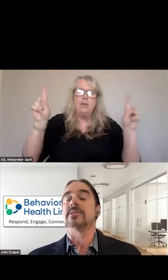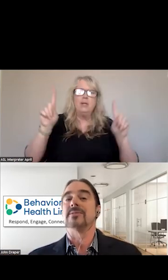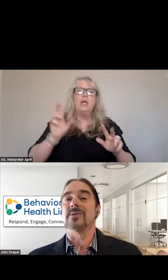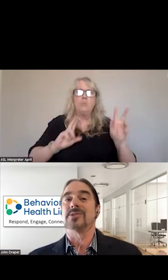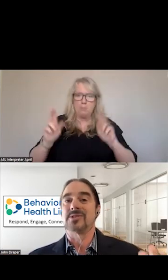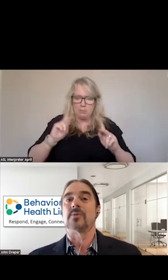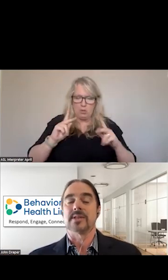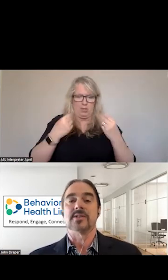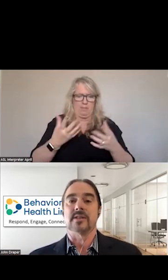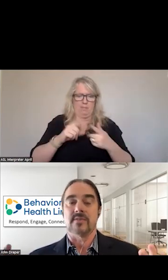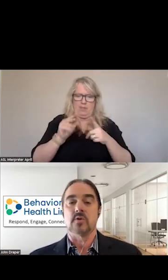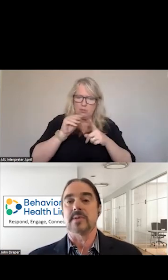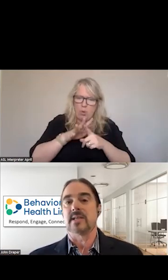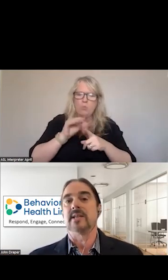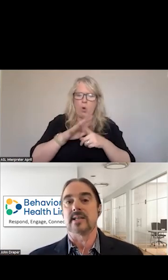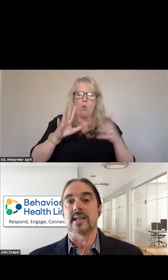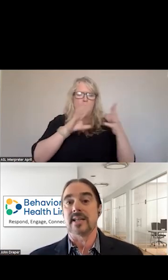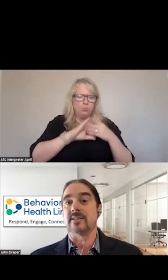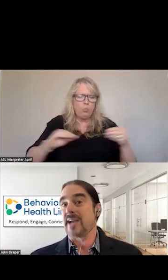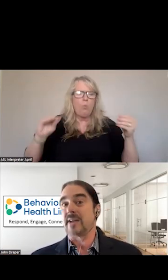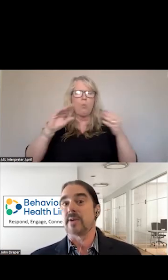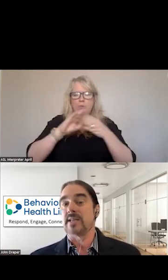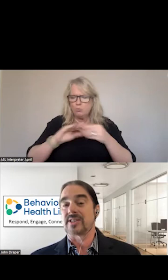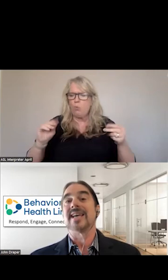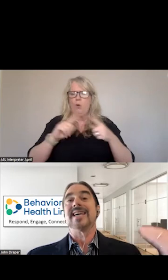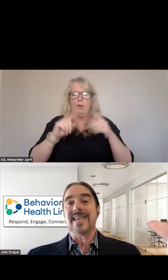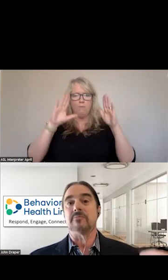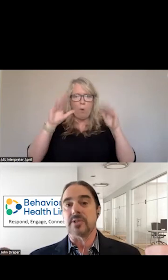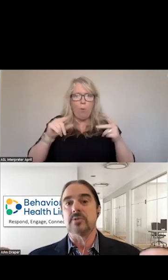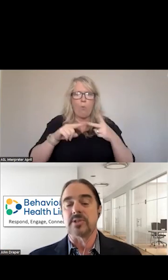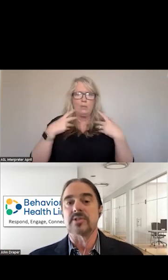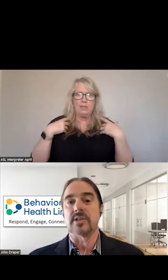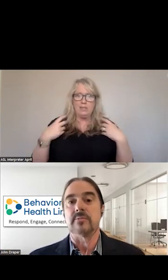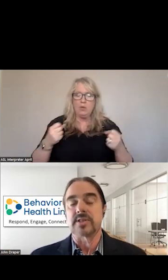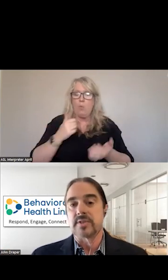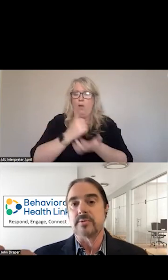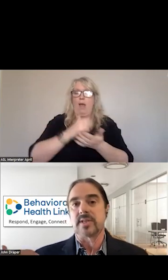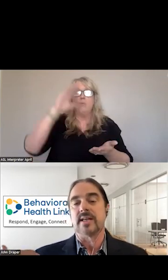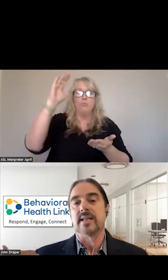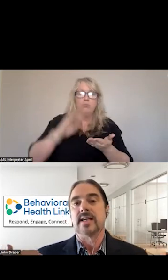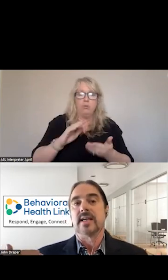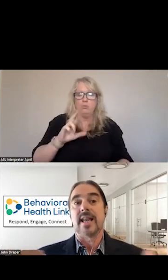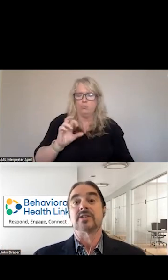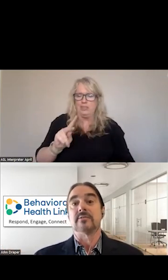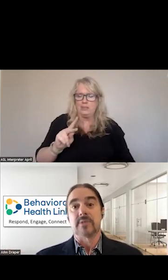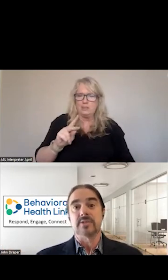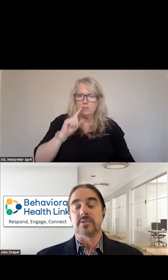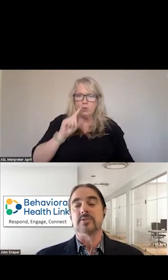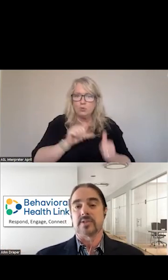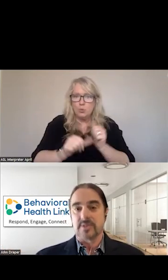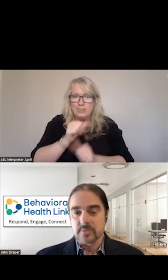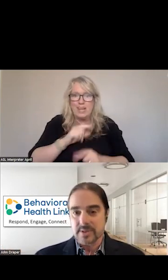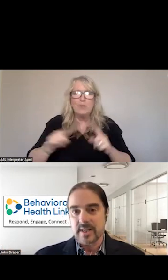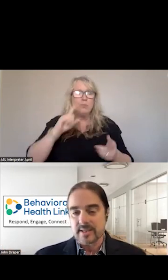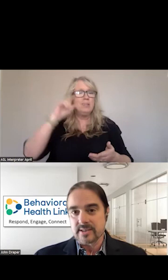to those stories of hope and healing and they're at risk, it reduces their risk of suicide. It actually